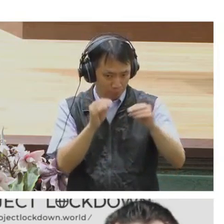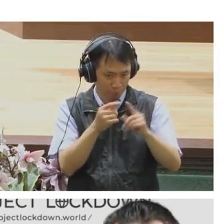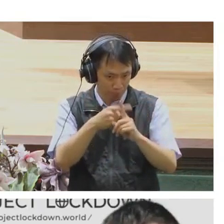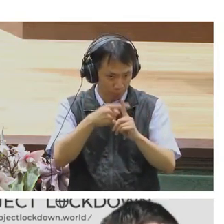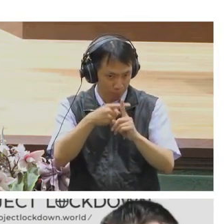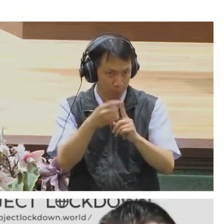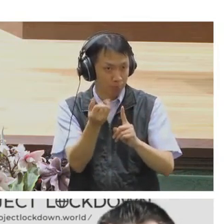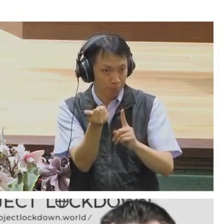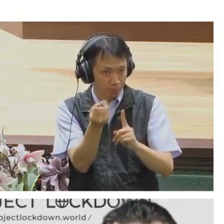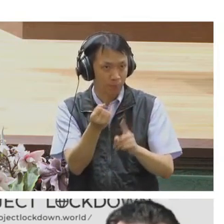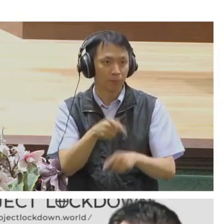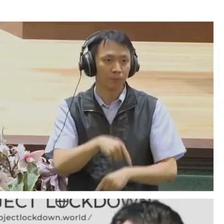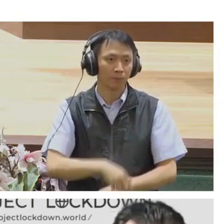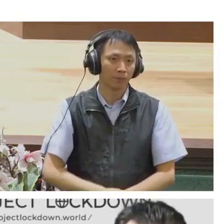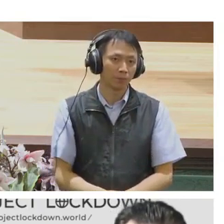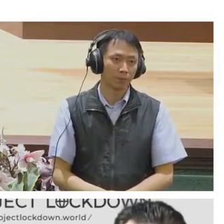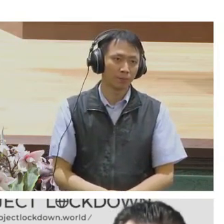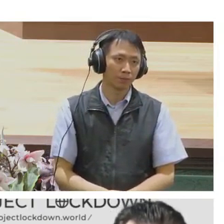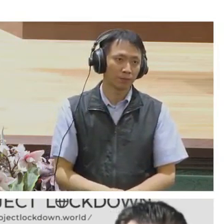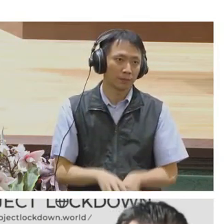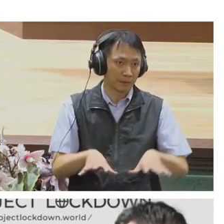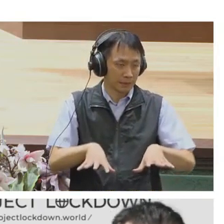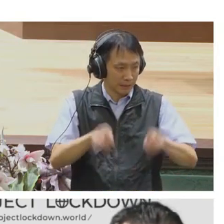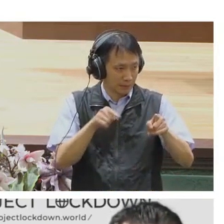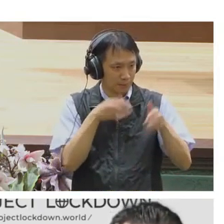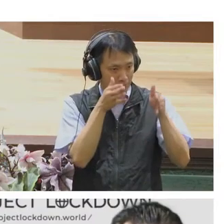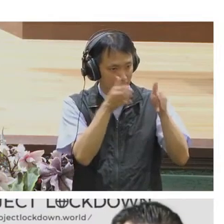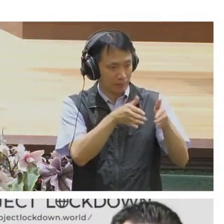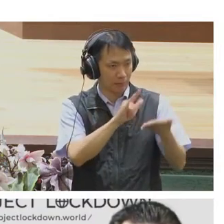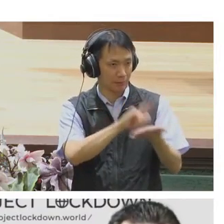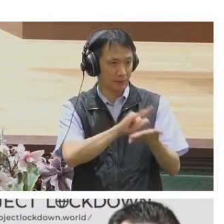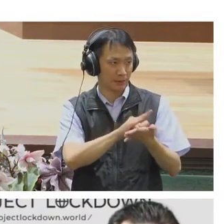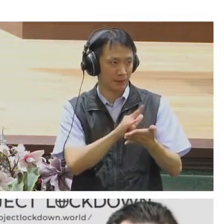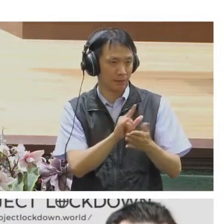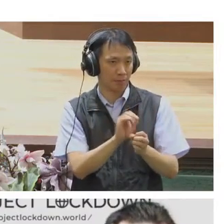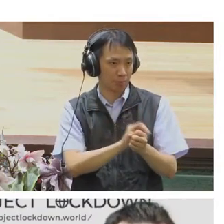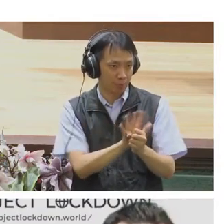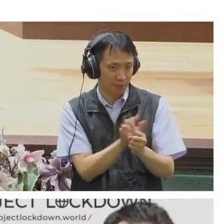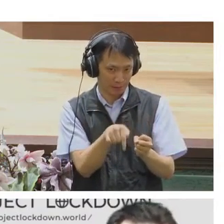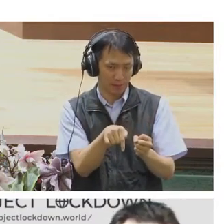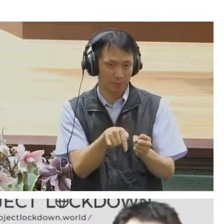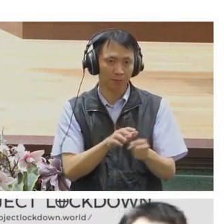we started a COVID project, but as we will see on the next slide, if you could, Julie,